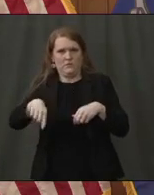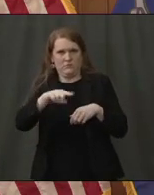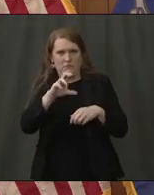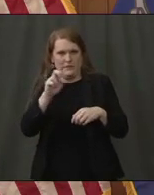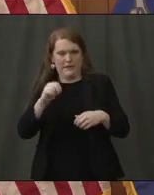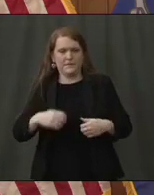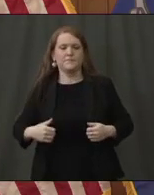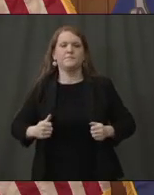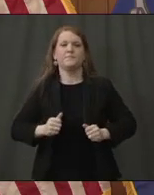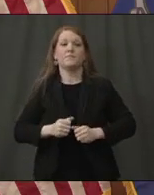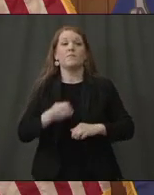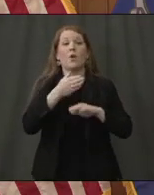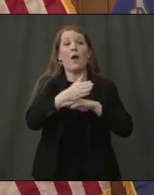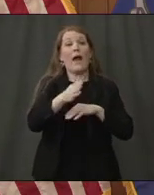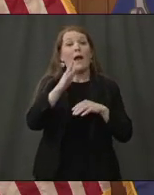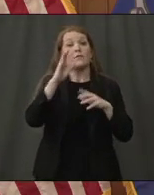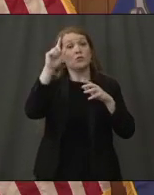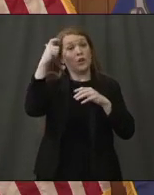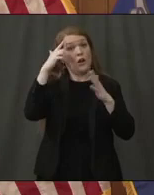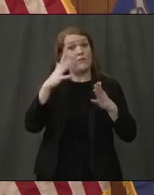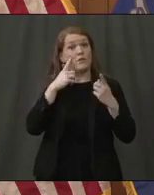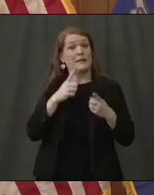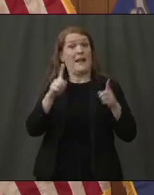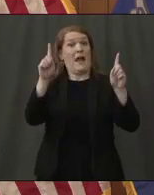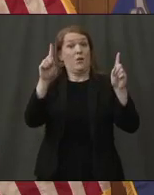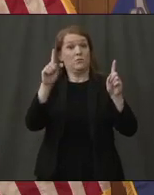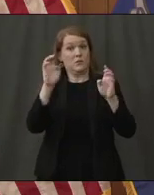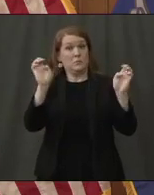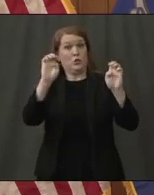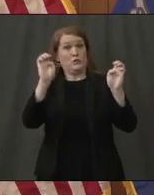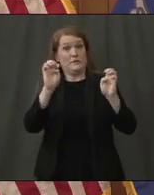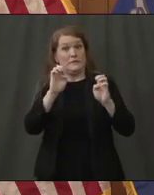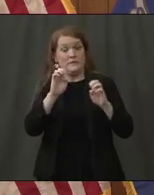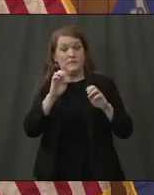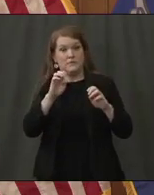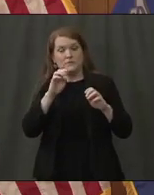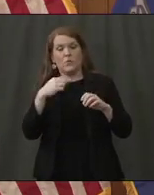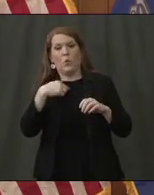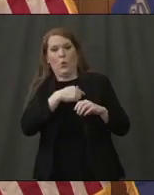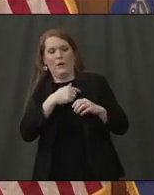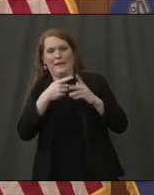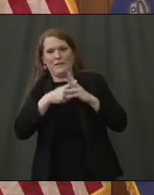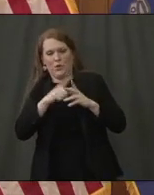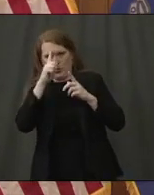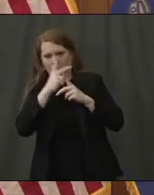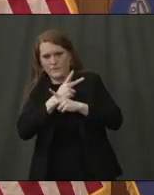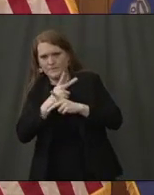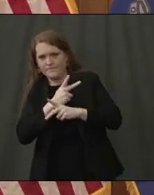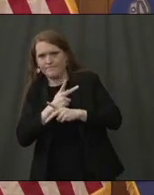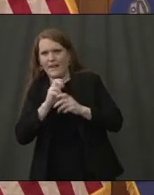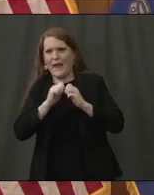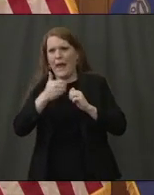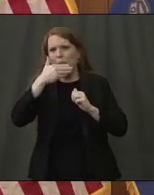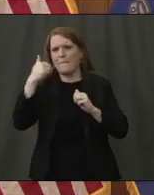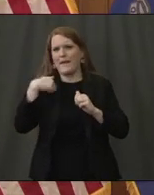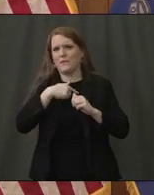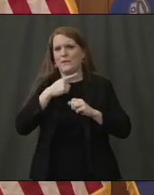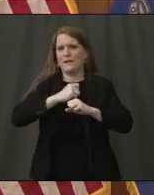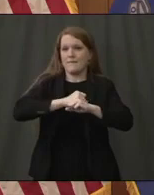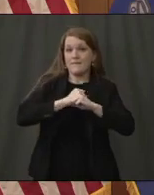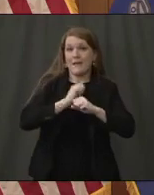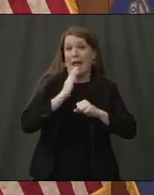health emergency, the agency began implementing policy to protect our employees and the offender population we care